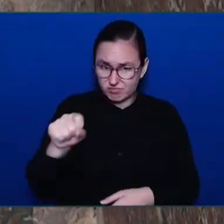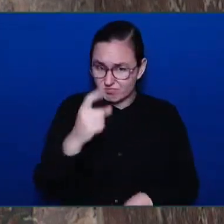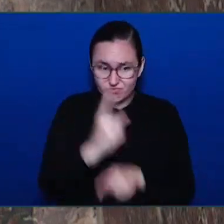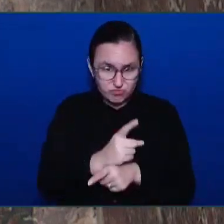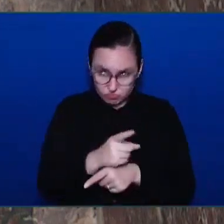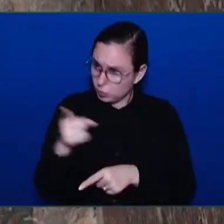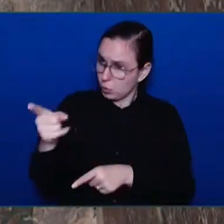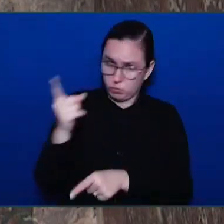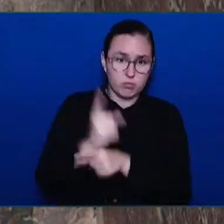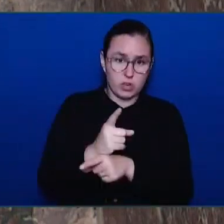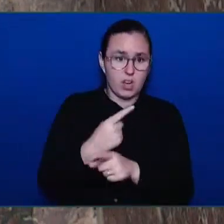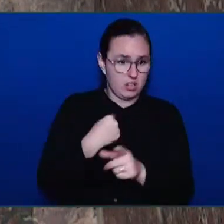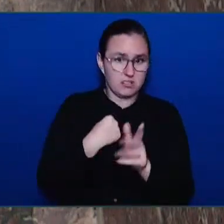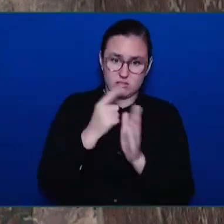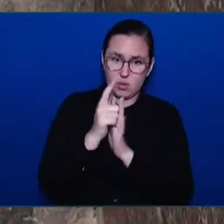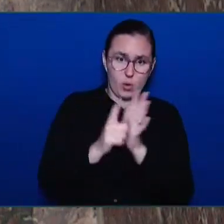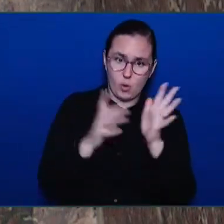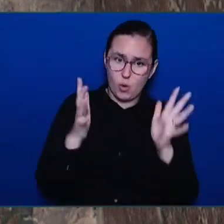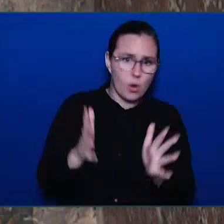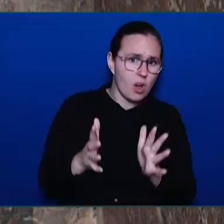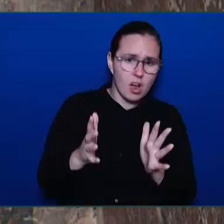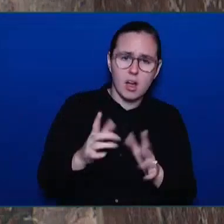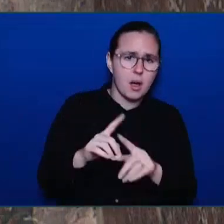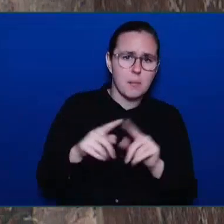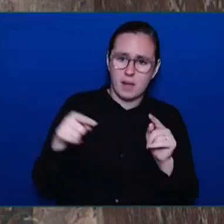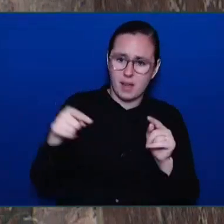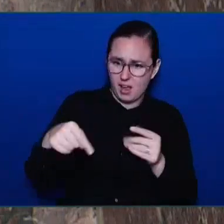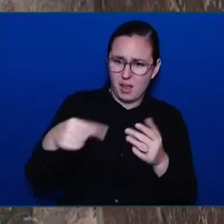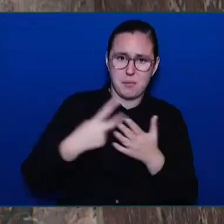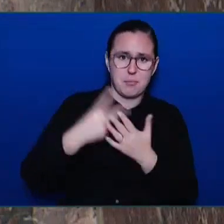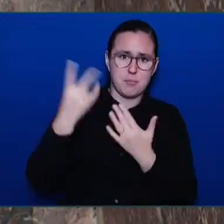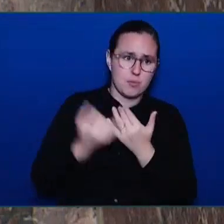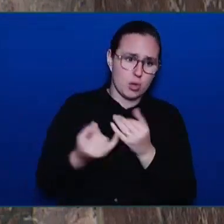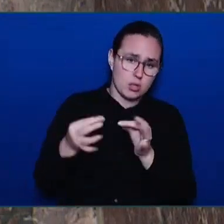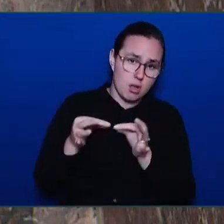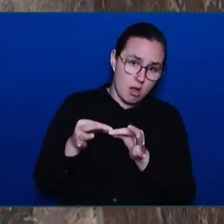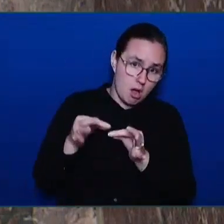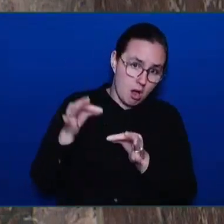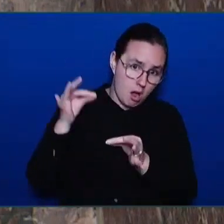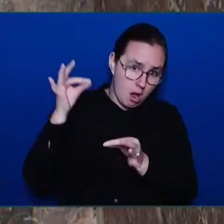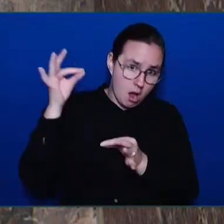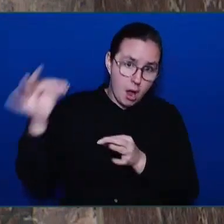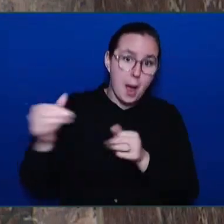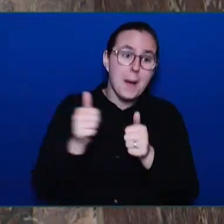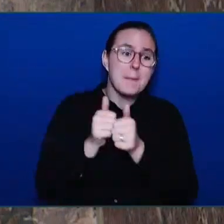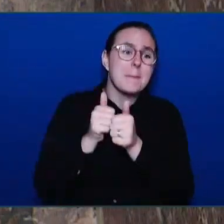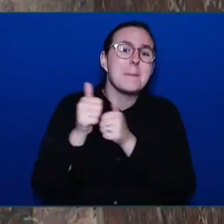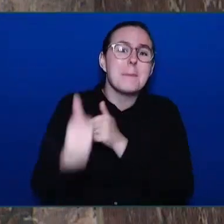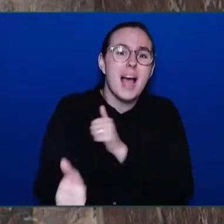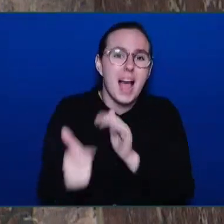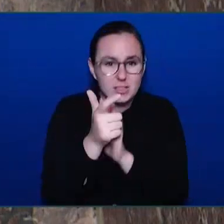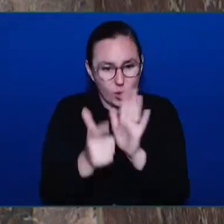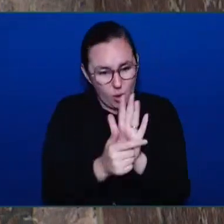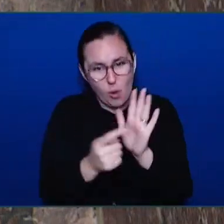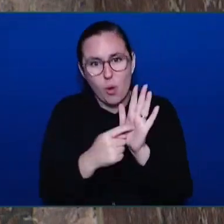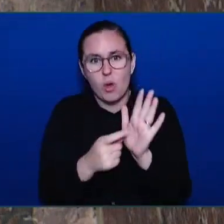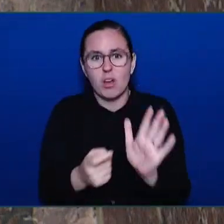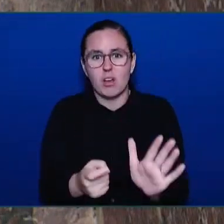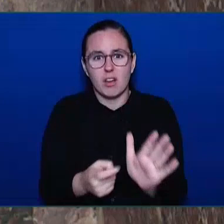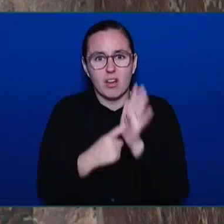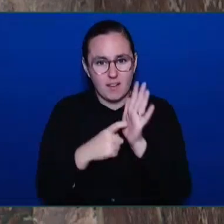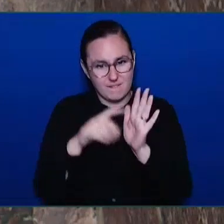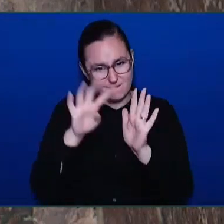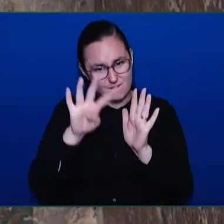these decisions have been delayed beyond the legislated timeframes of 45 days, 100 days and counting for